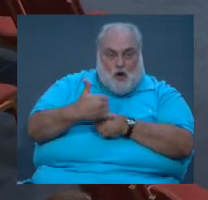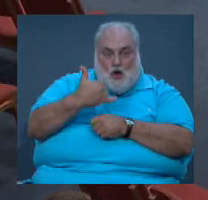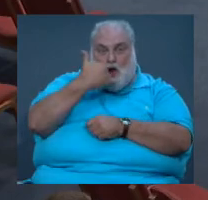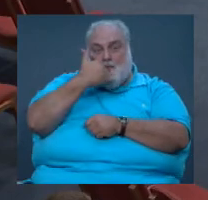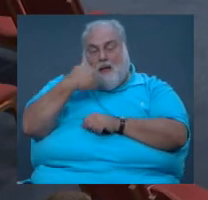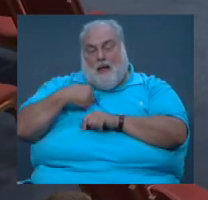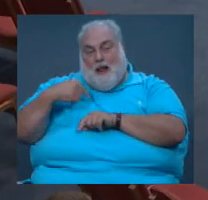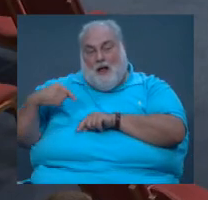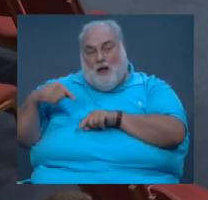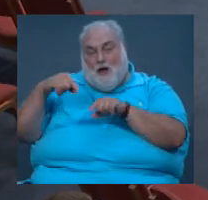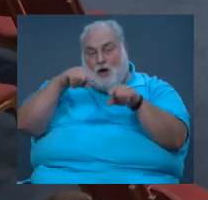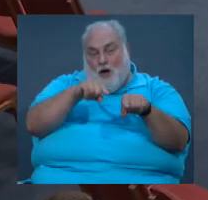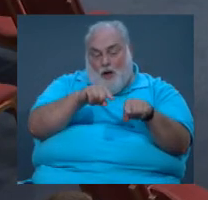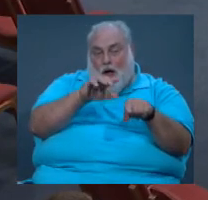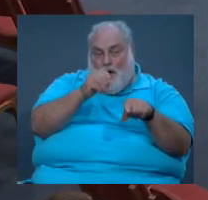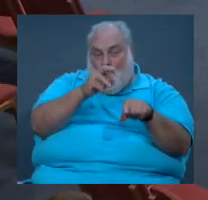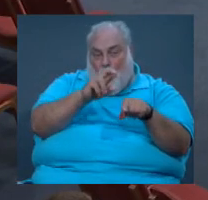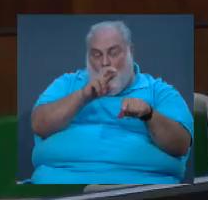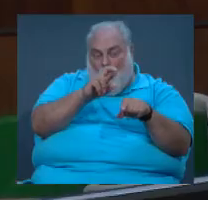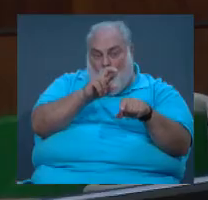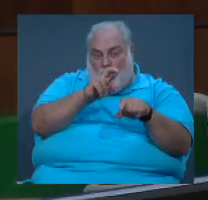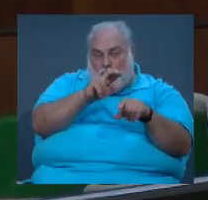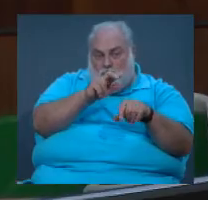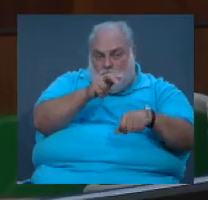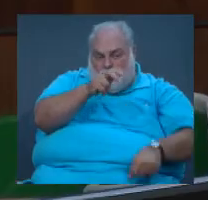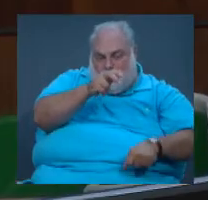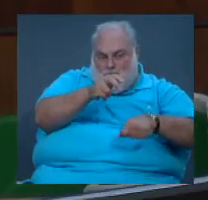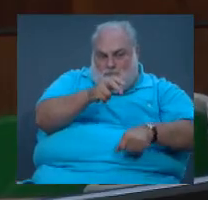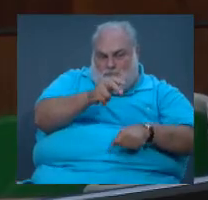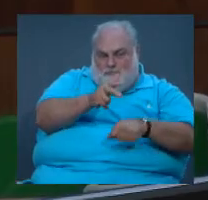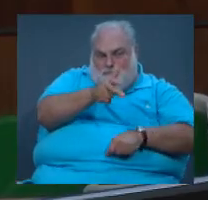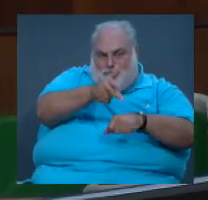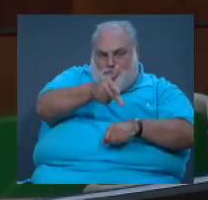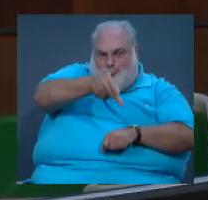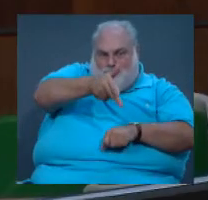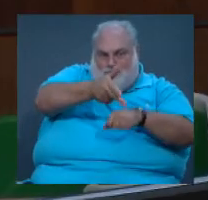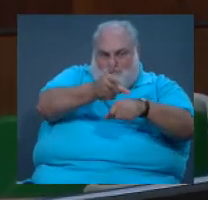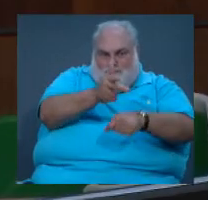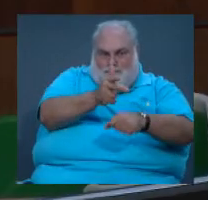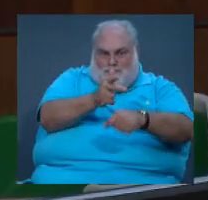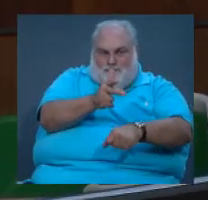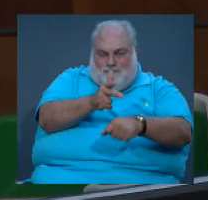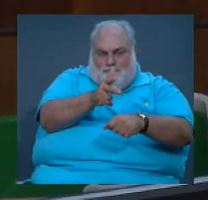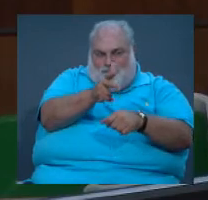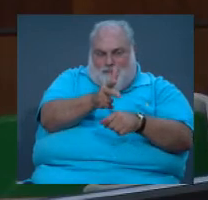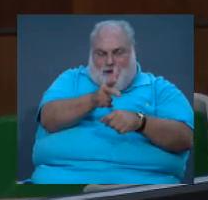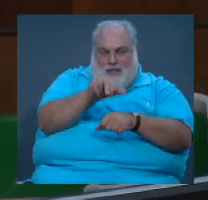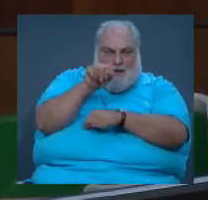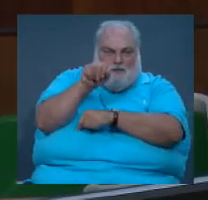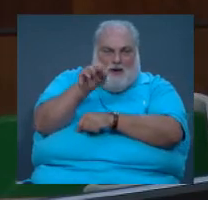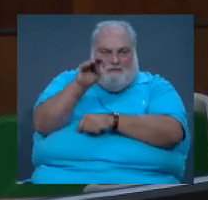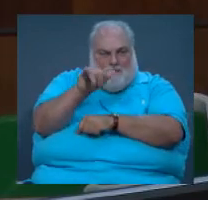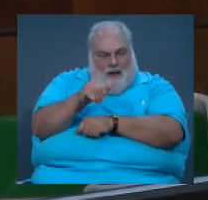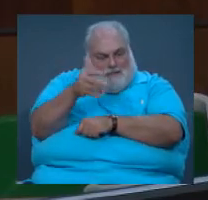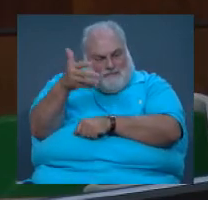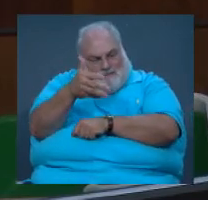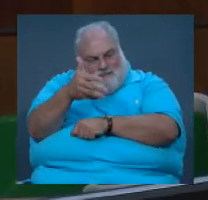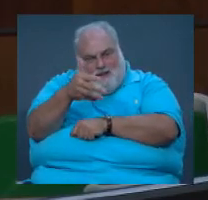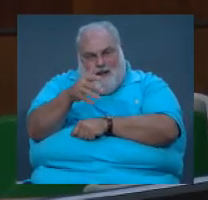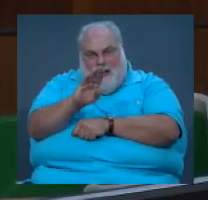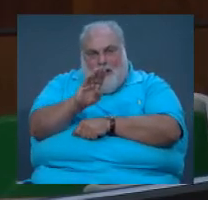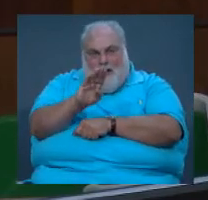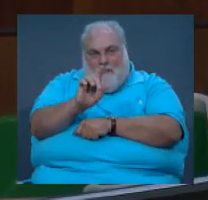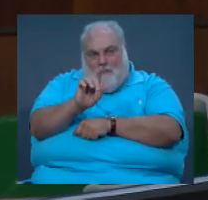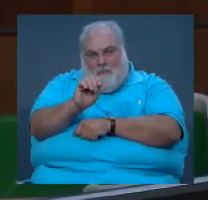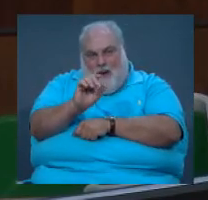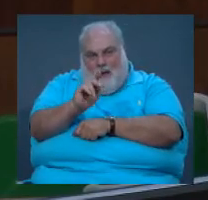a car that was up on blocks that had been sitting there, and they were just, they have to drive by it every day. And so they called me and said, you